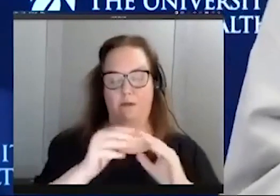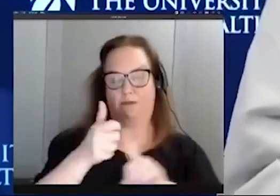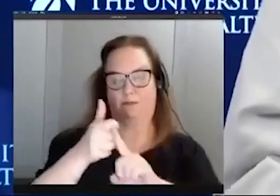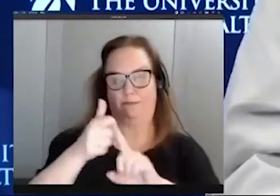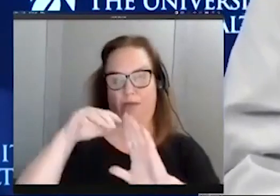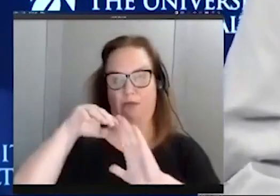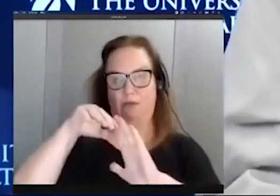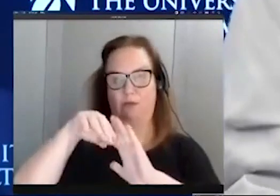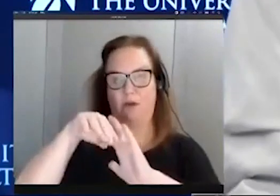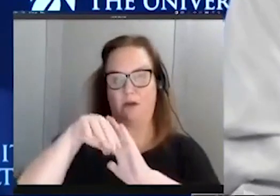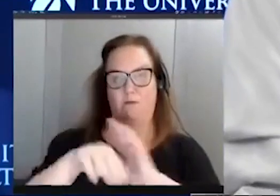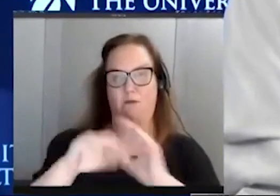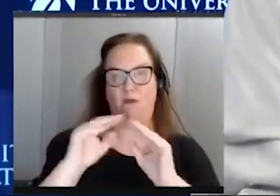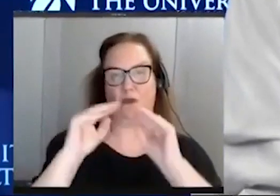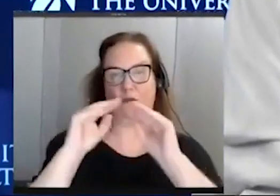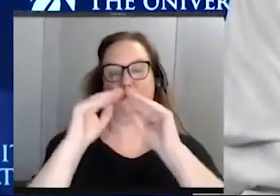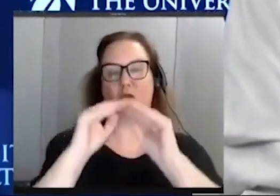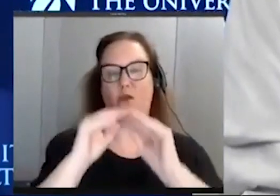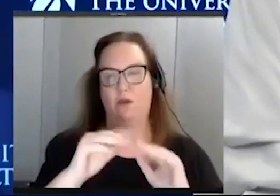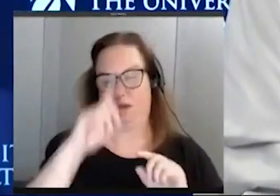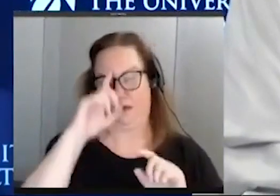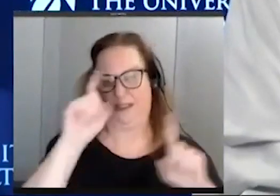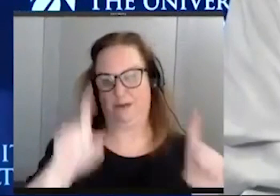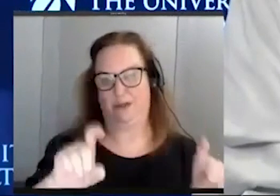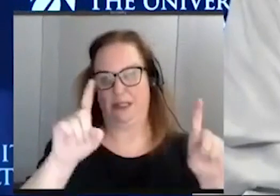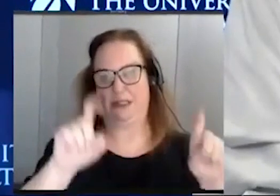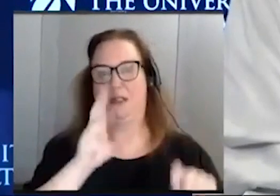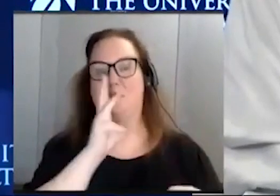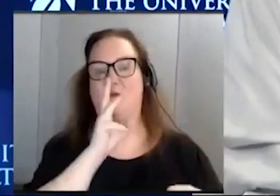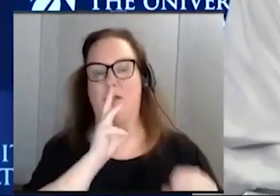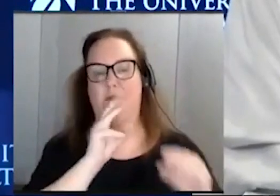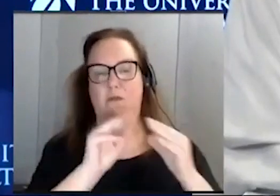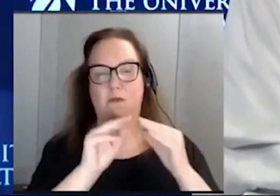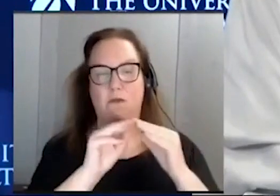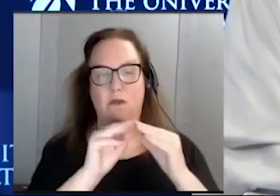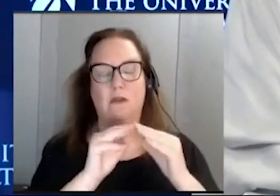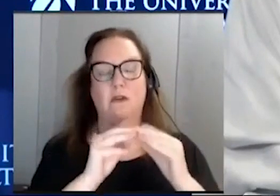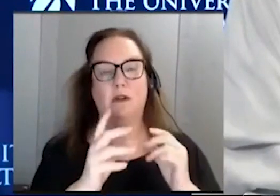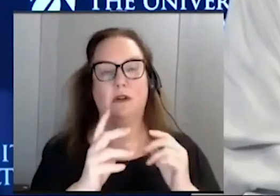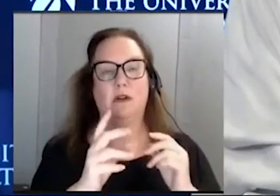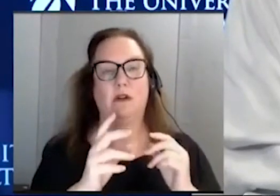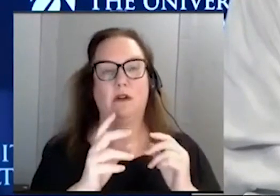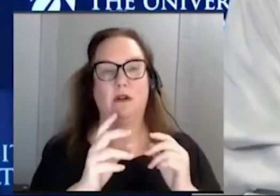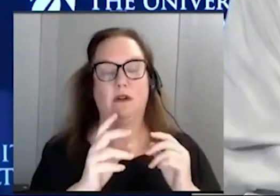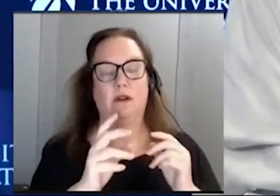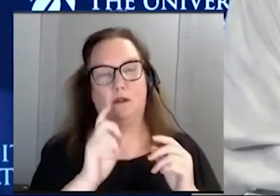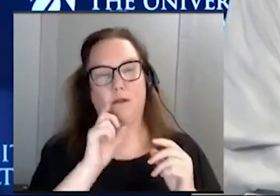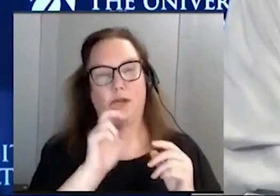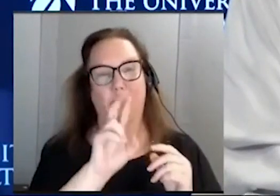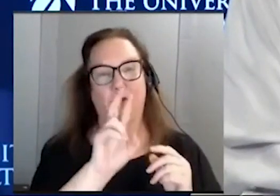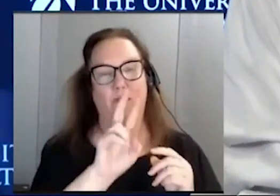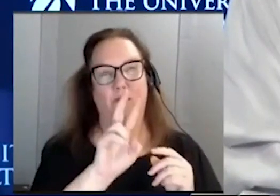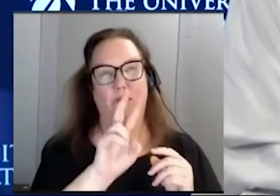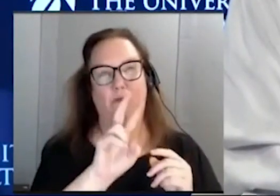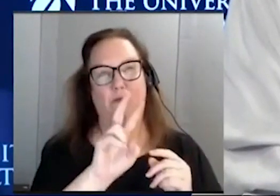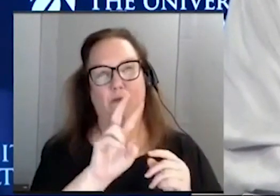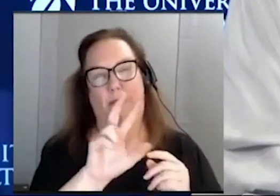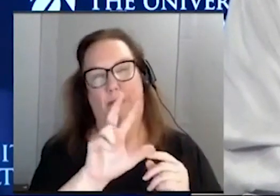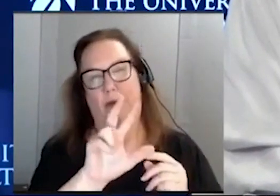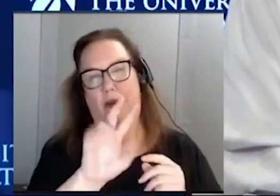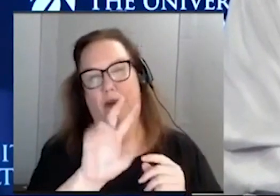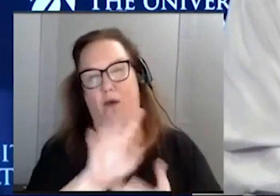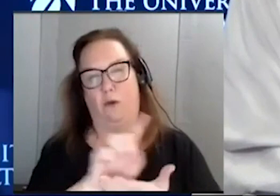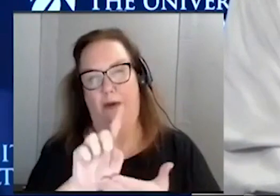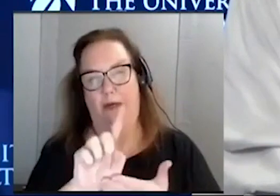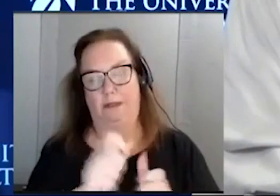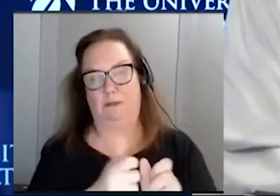more. We probably, unlike some of the others where we were about 2 to 4 weeks behind the Northeast, we were only